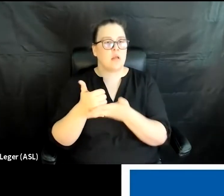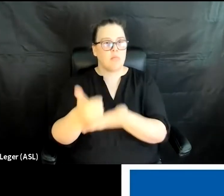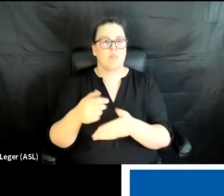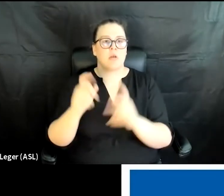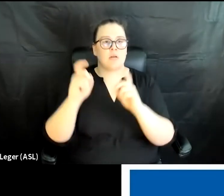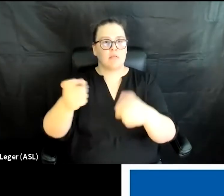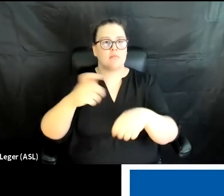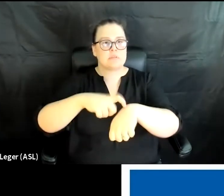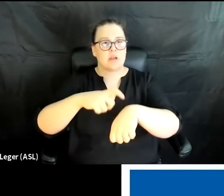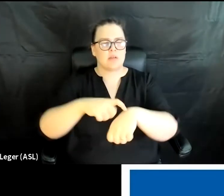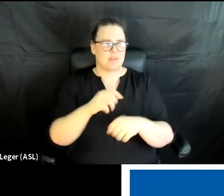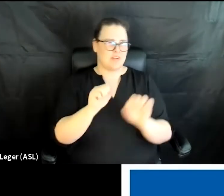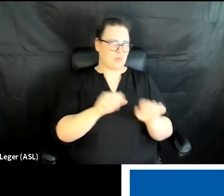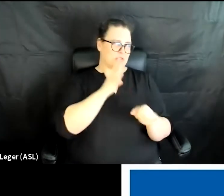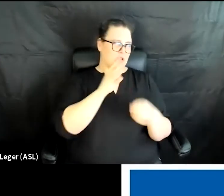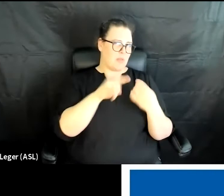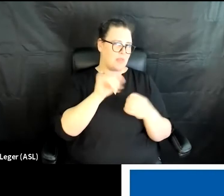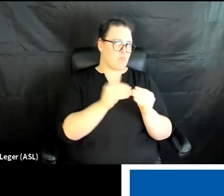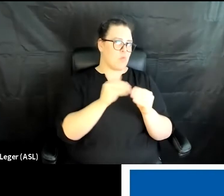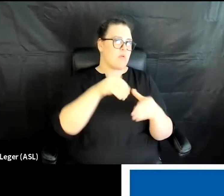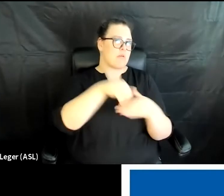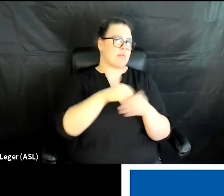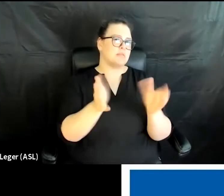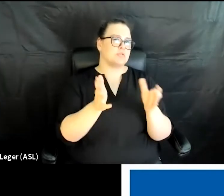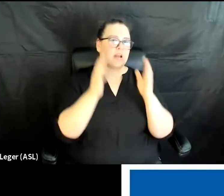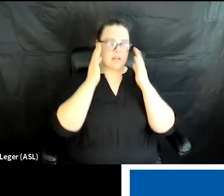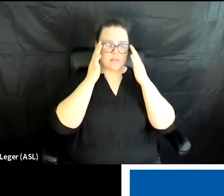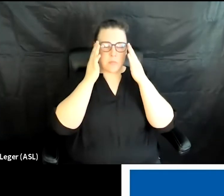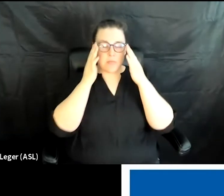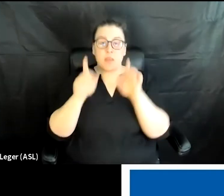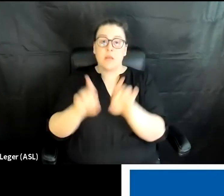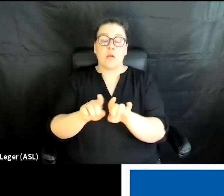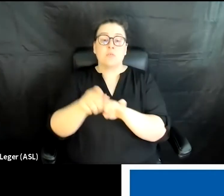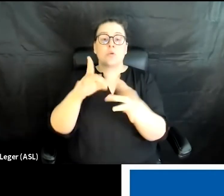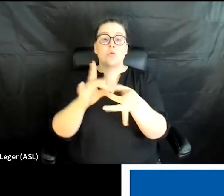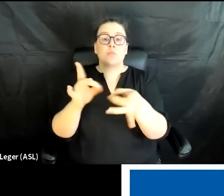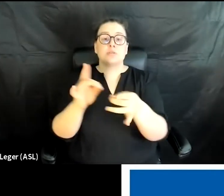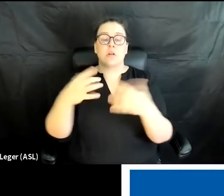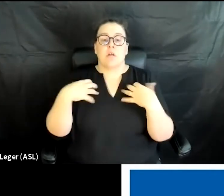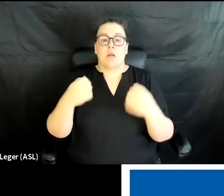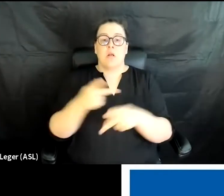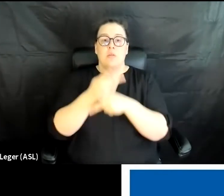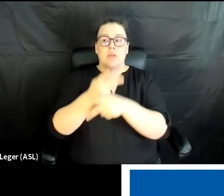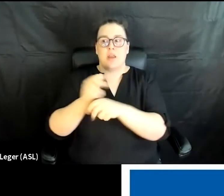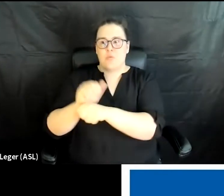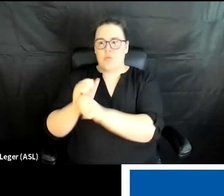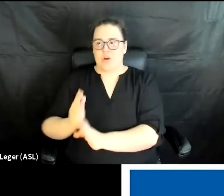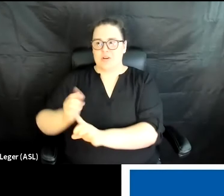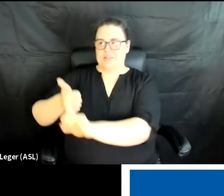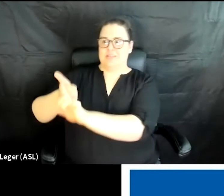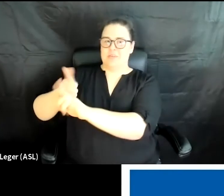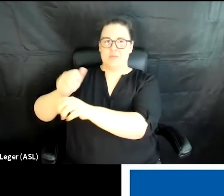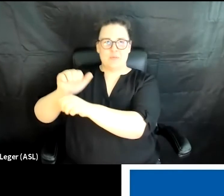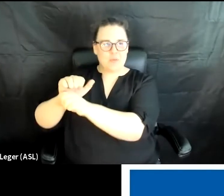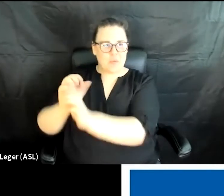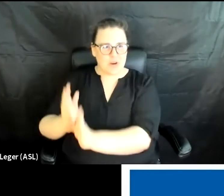bit more in the chat. You also bring to mind the fact that our healthcare workers, as workers, employers